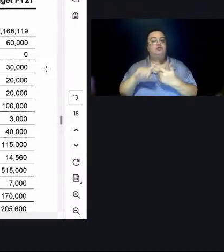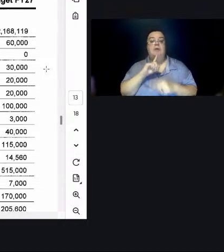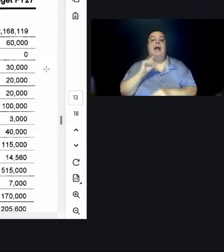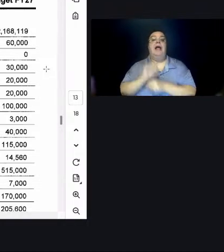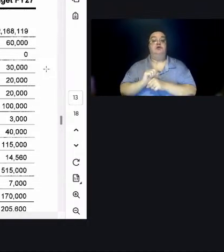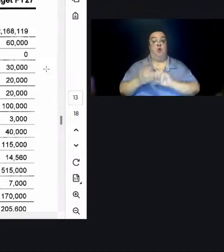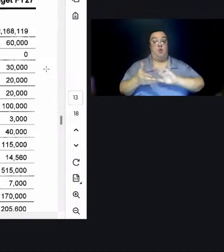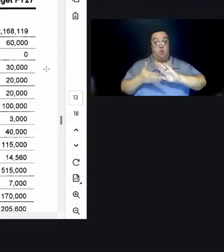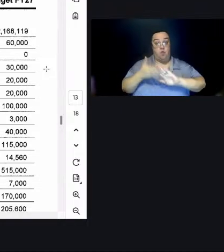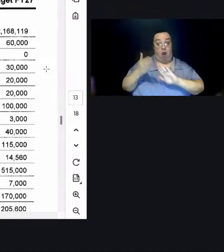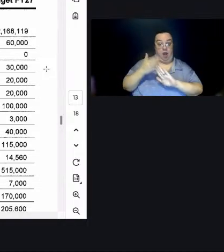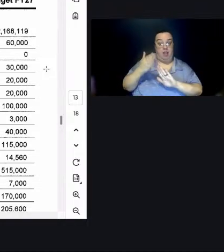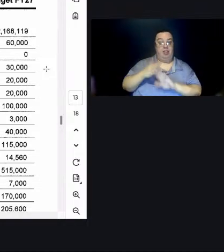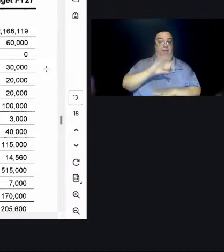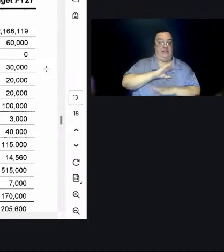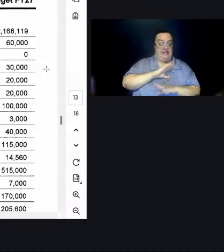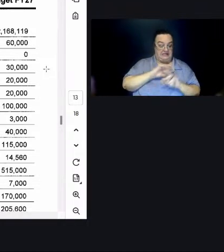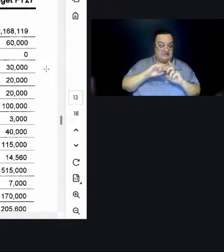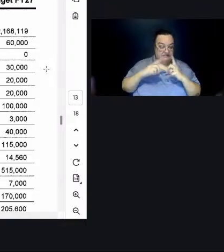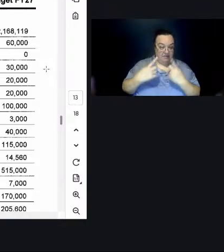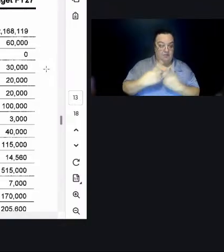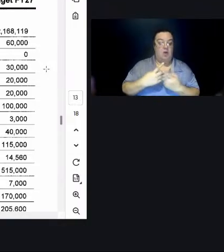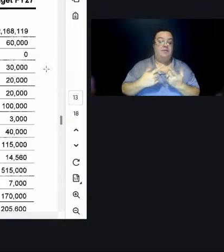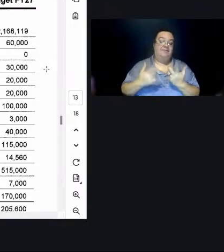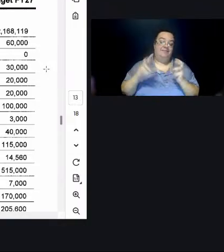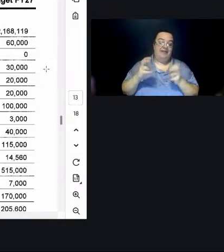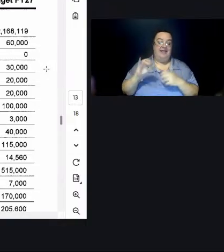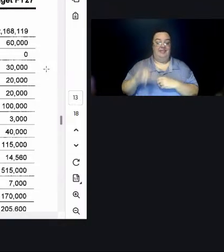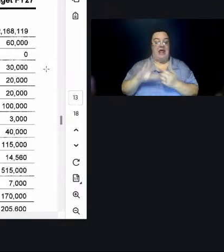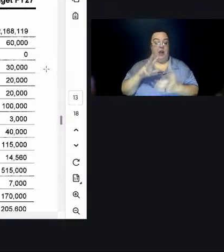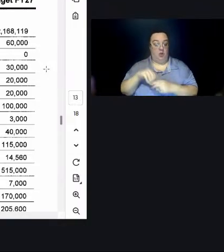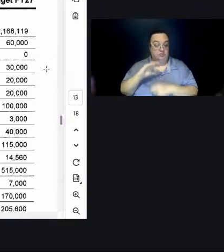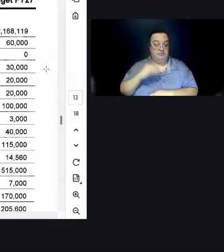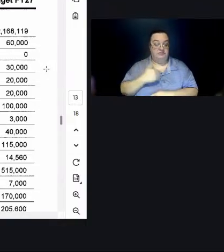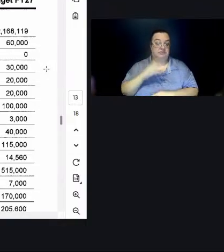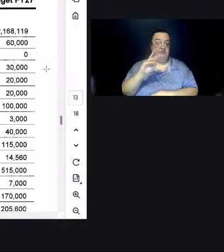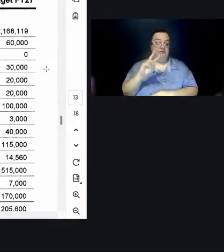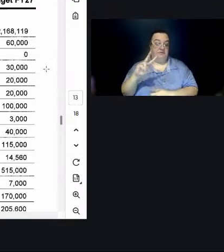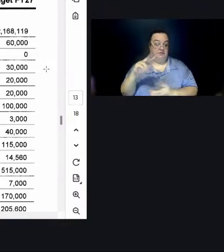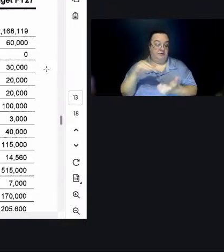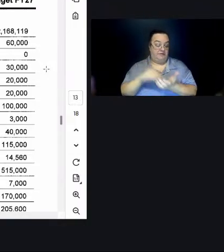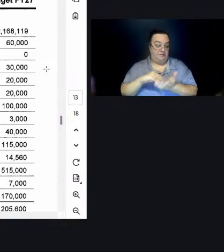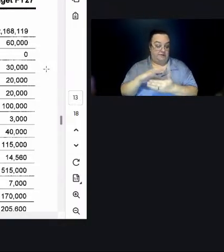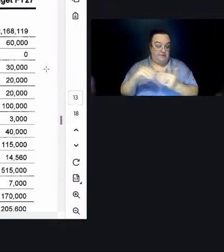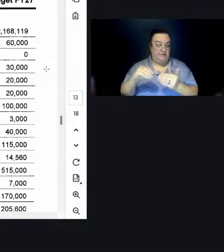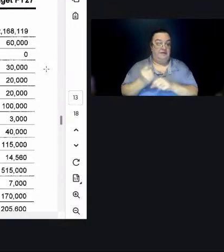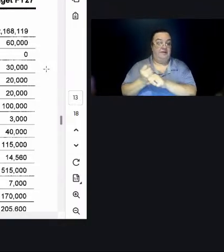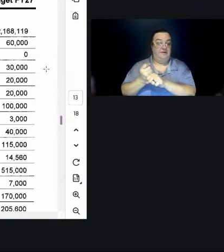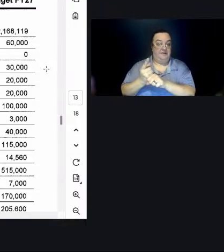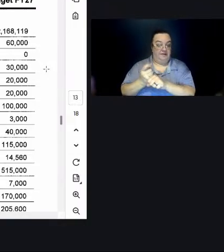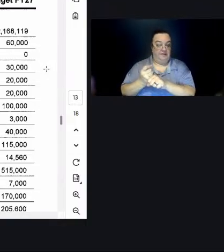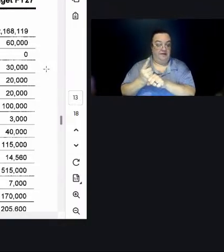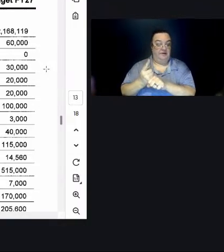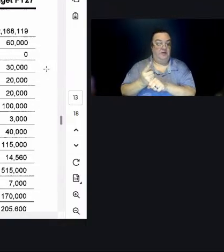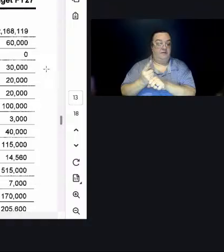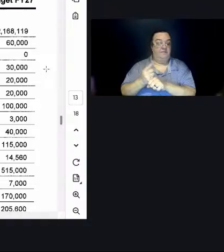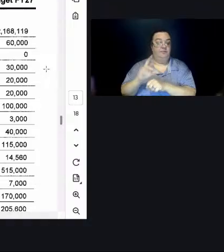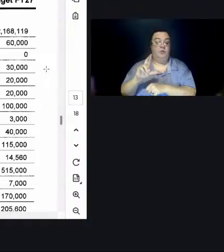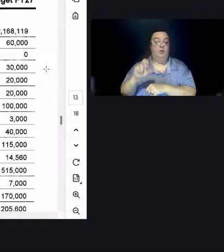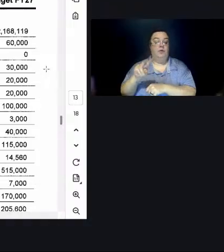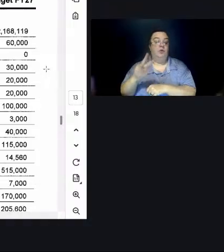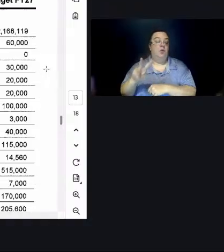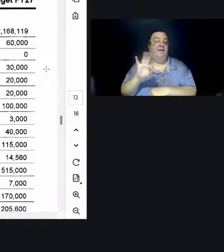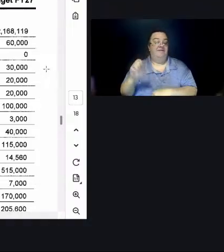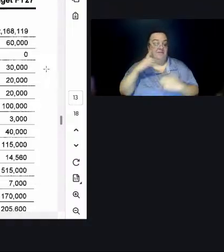department. That includes a $62,000 annual renewal fee for the body-worn camera program. We're